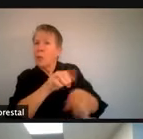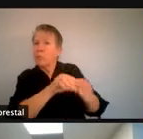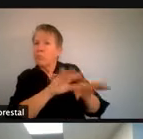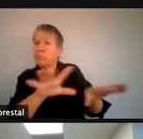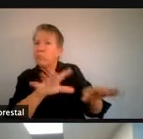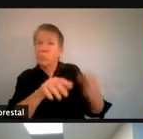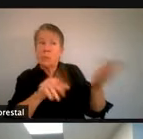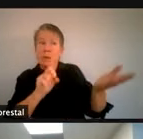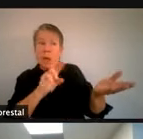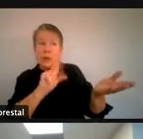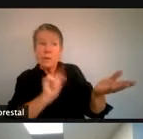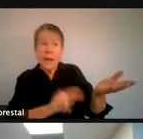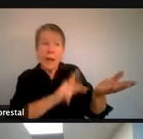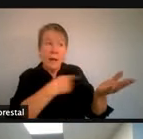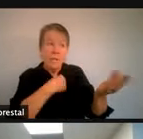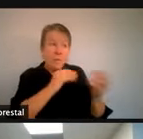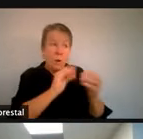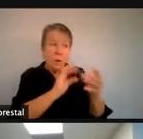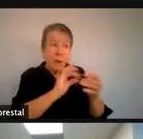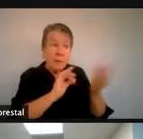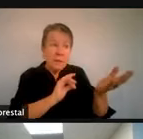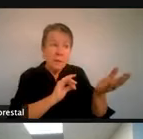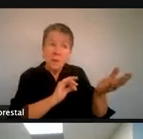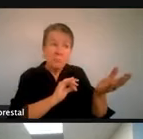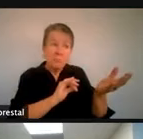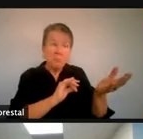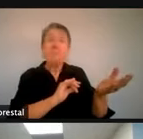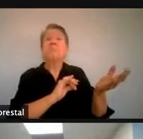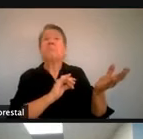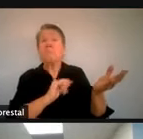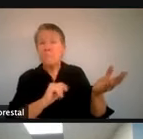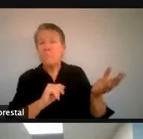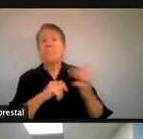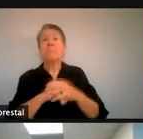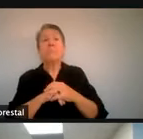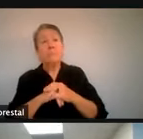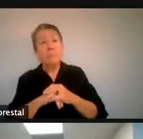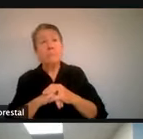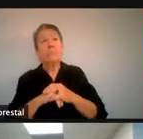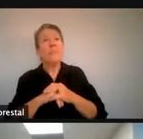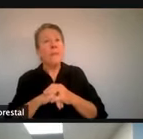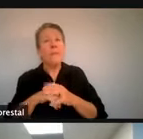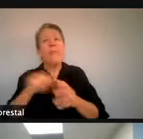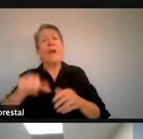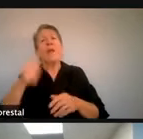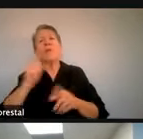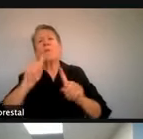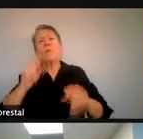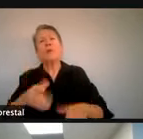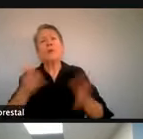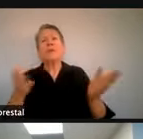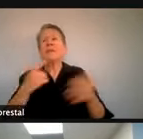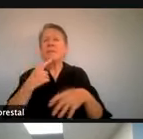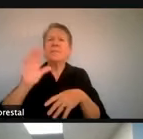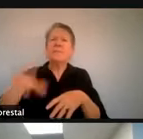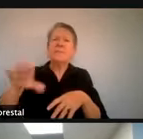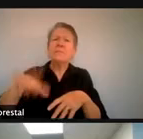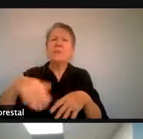Thanks. In terms of rolling back restrictions, though, I mean, will we not see anything before Thanksgiving, Christmas? Not just indoor dining in